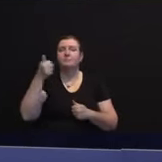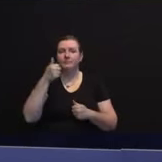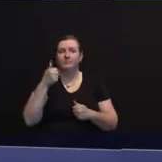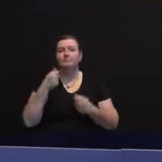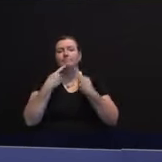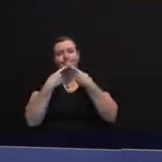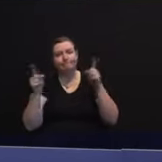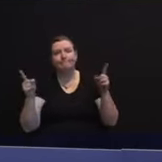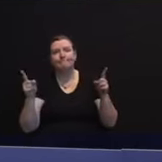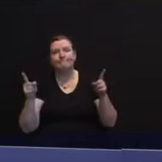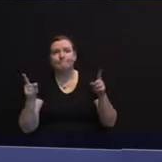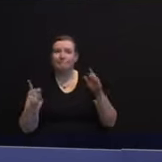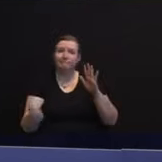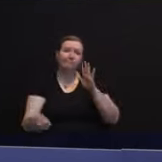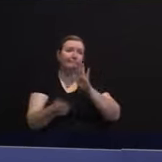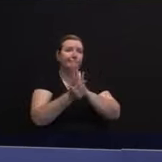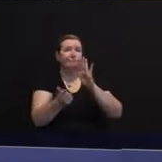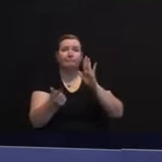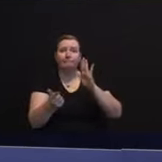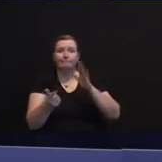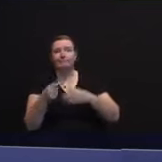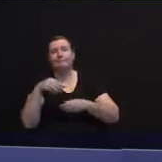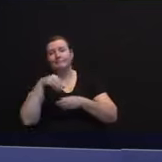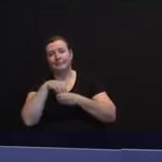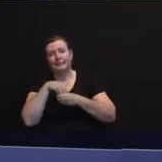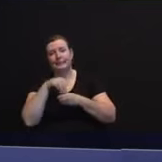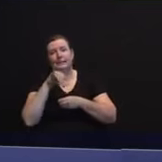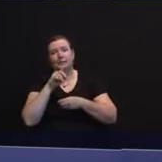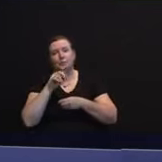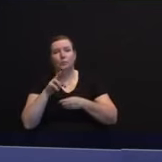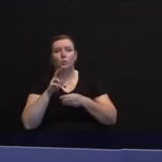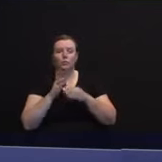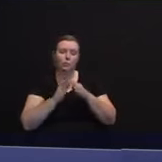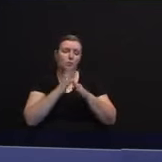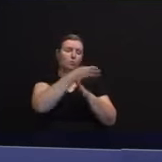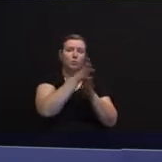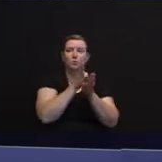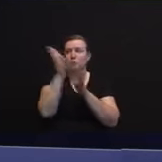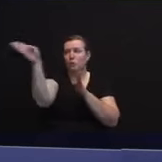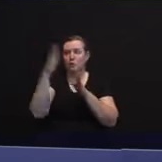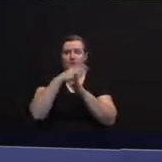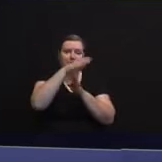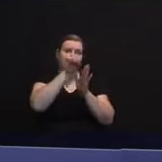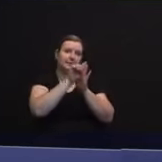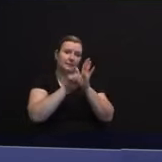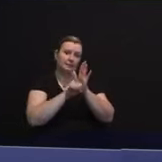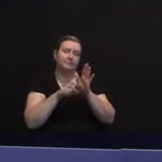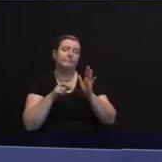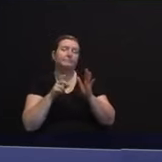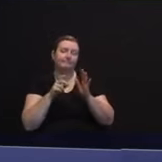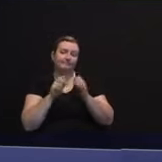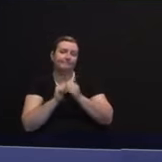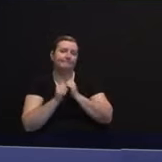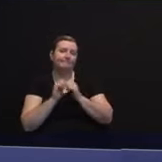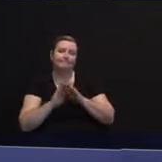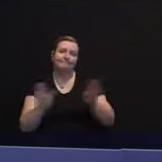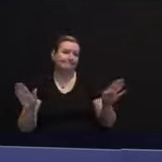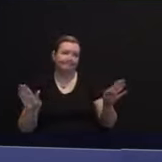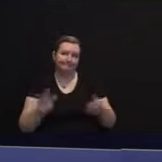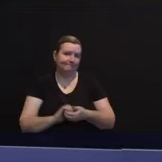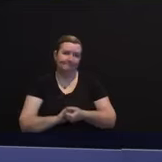indoor K-12 club and league youth sports competitions. In addition to